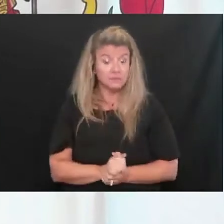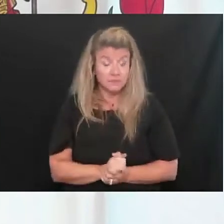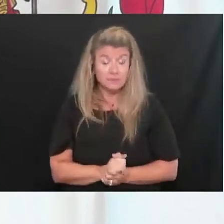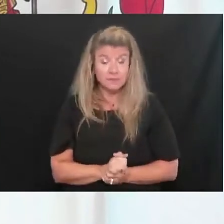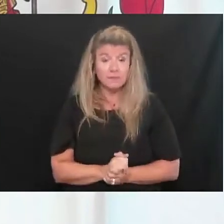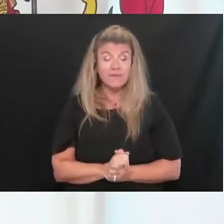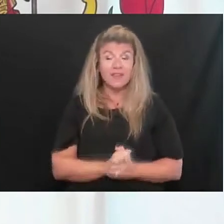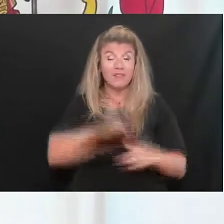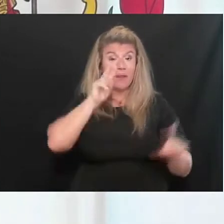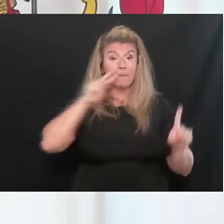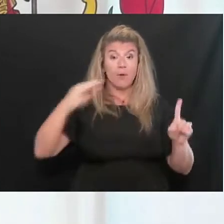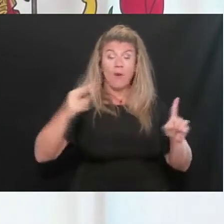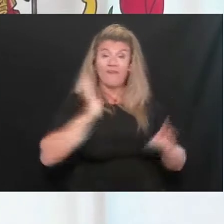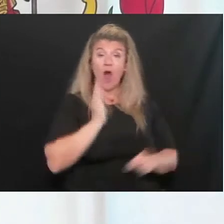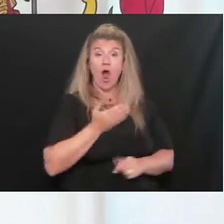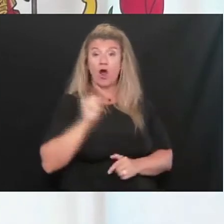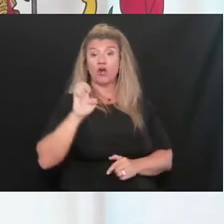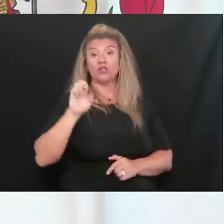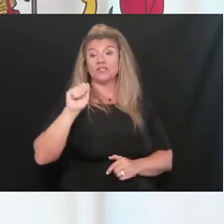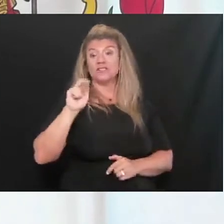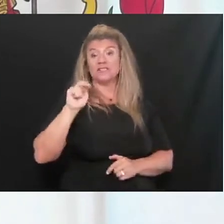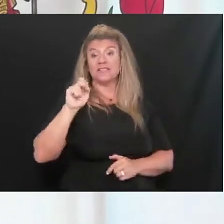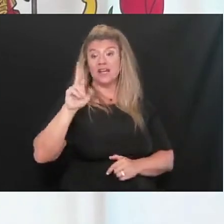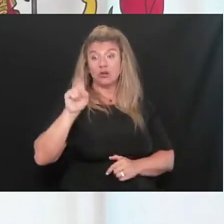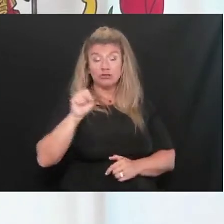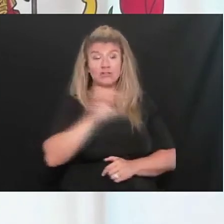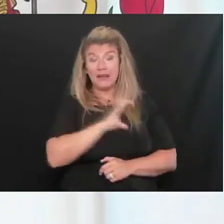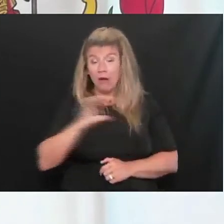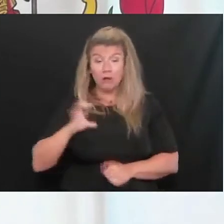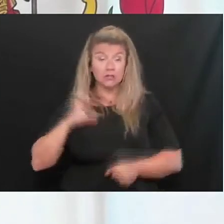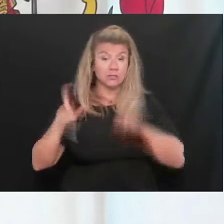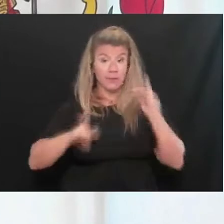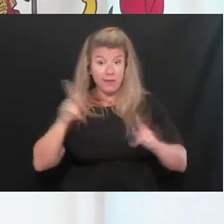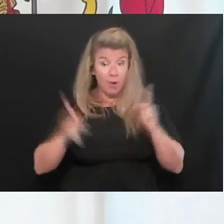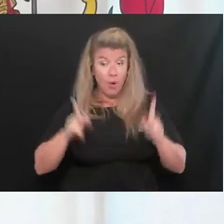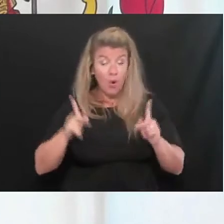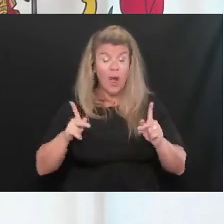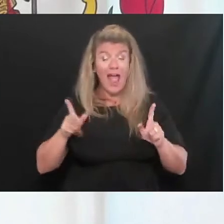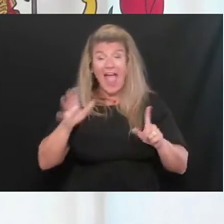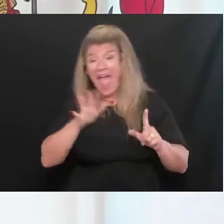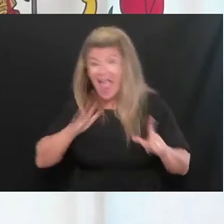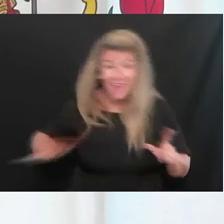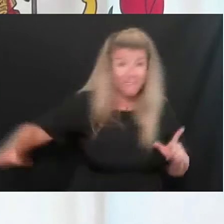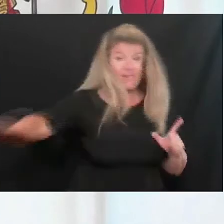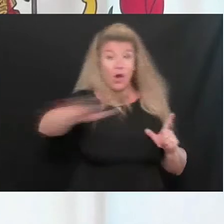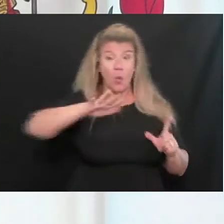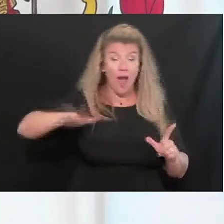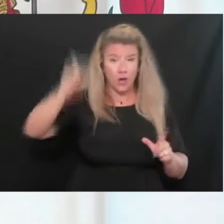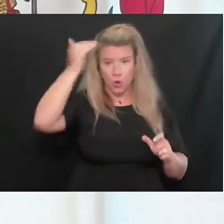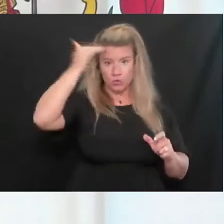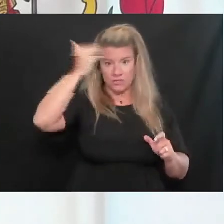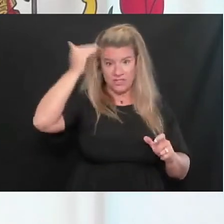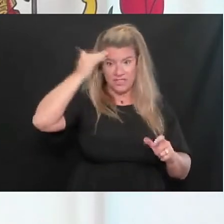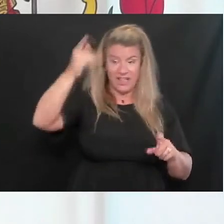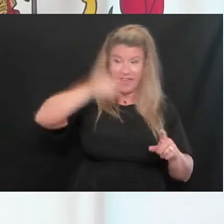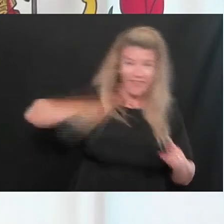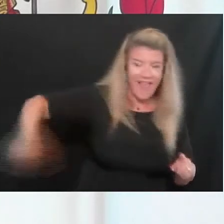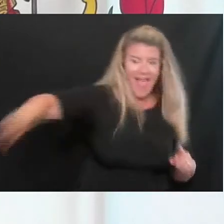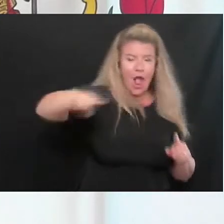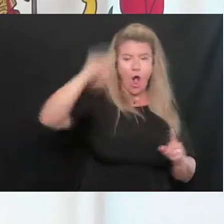Senator Manchin and Senator Capito and all of our Congress people and everything, everybody knows. Everybody is